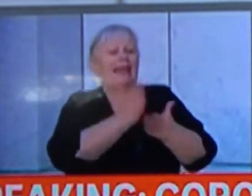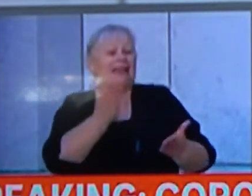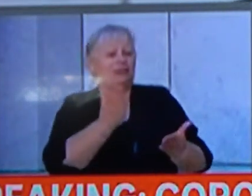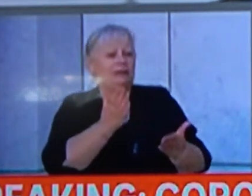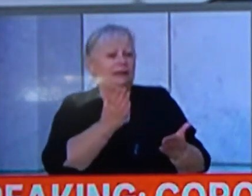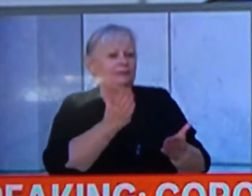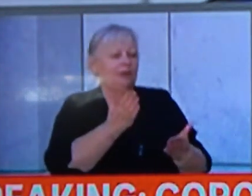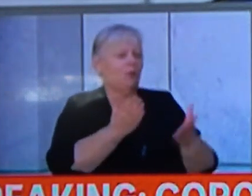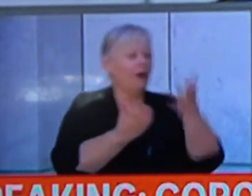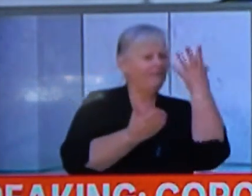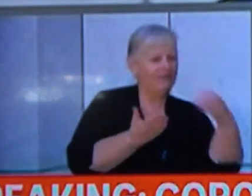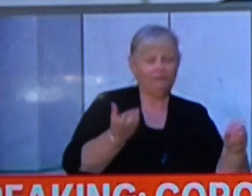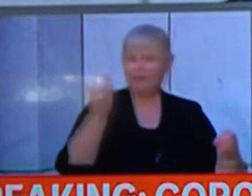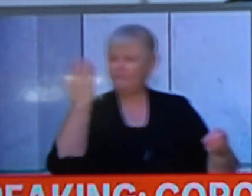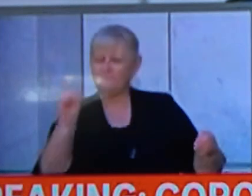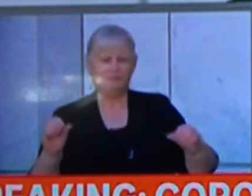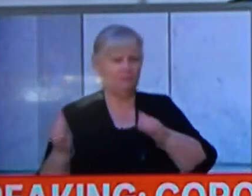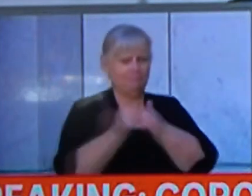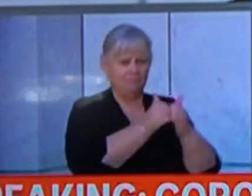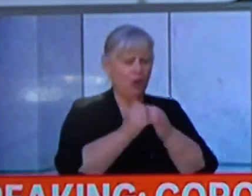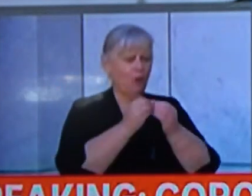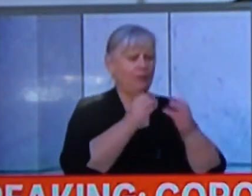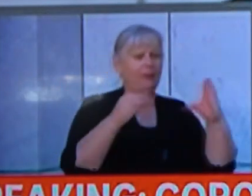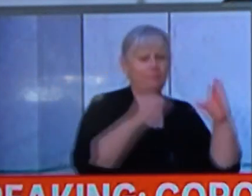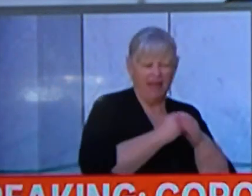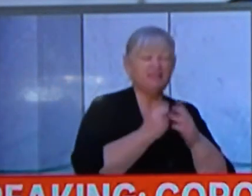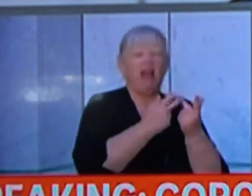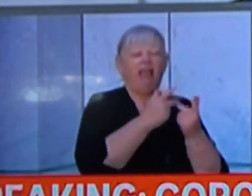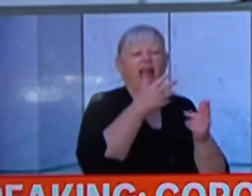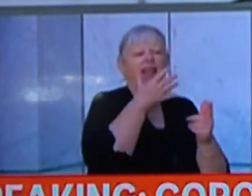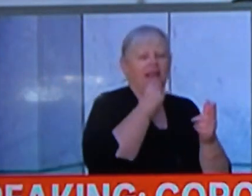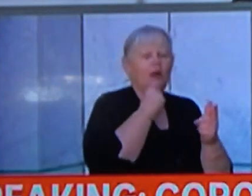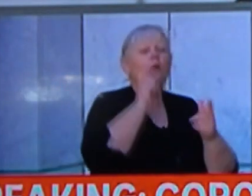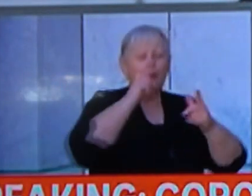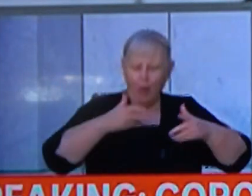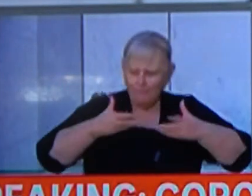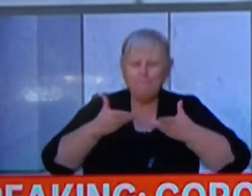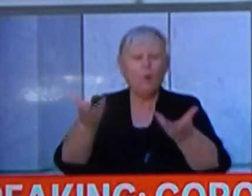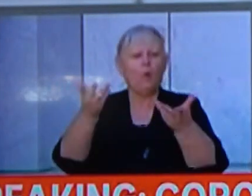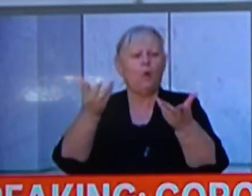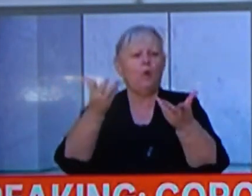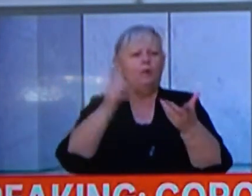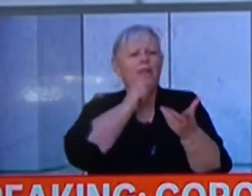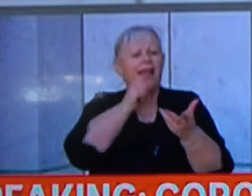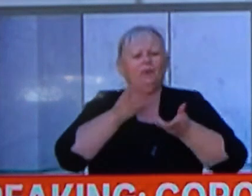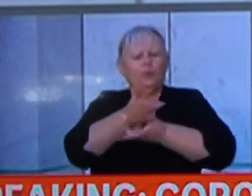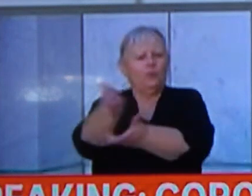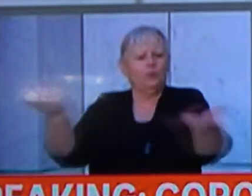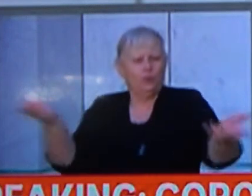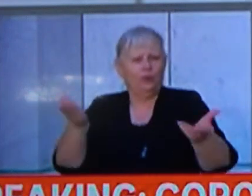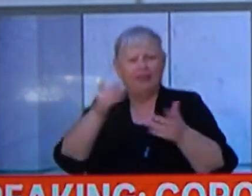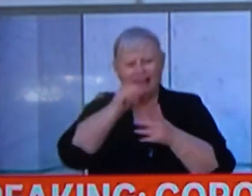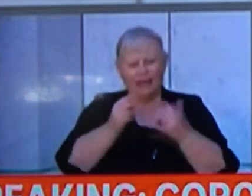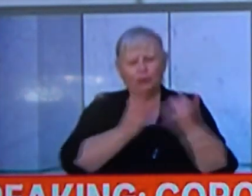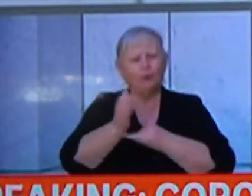a 50-50 partnership with the banks and other lenders, more lending to Australia's small and medium-sized